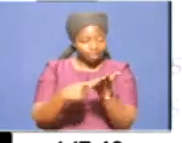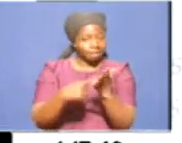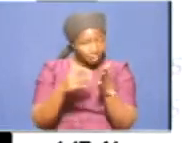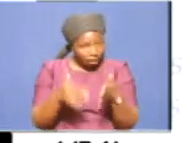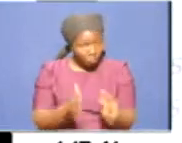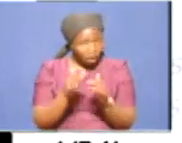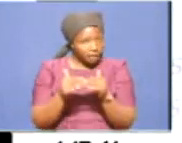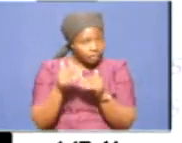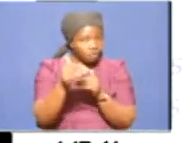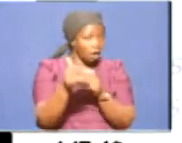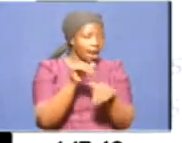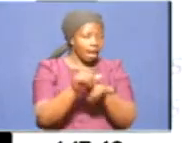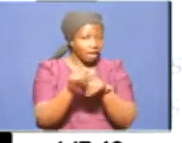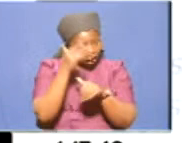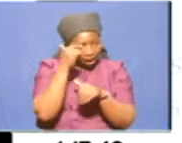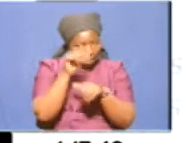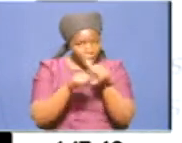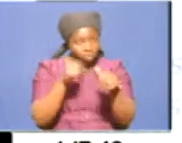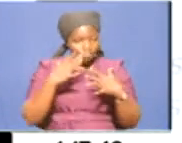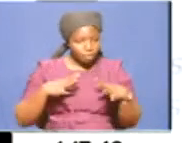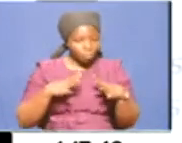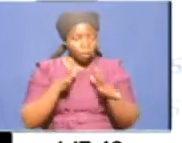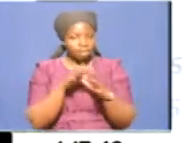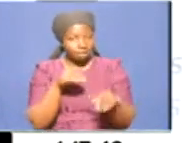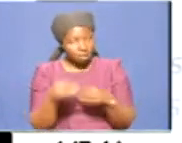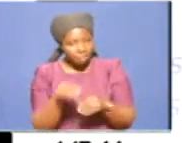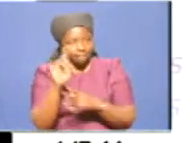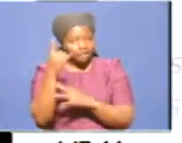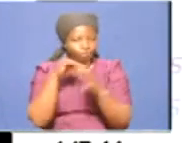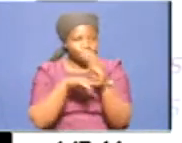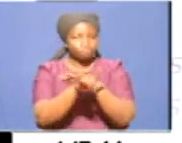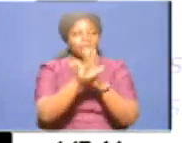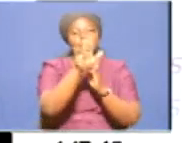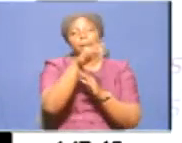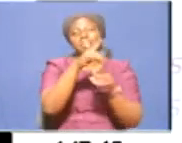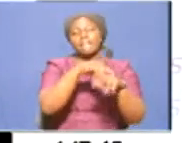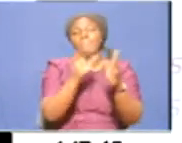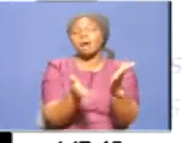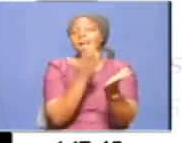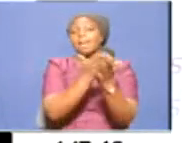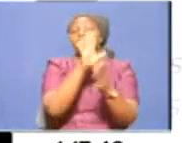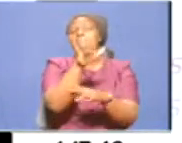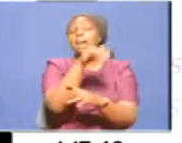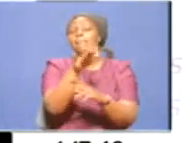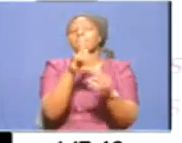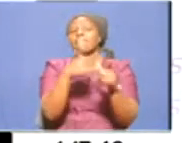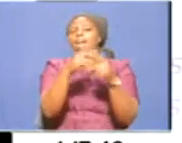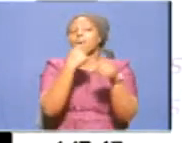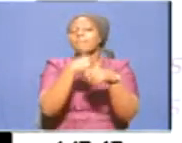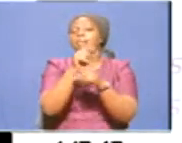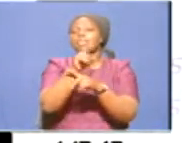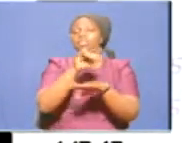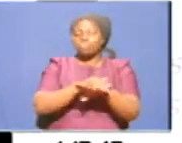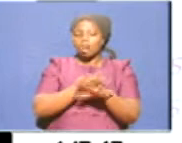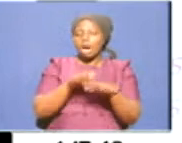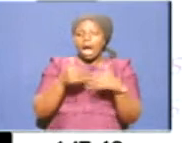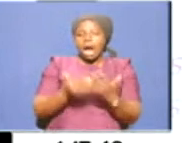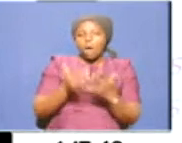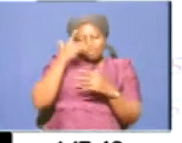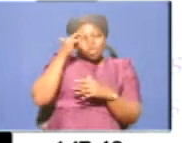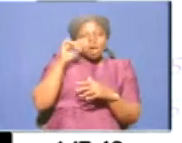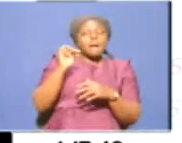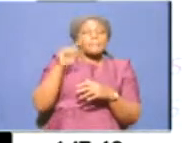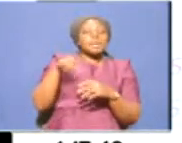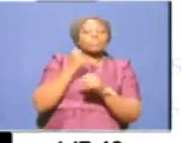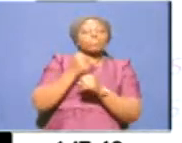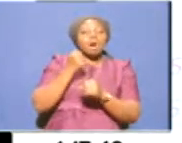for persons with disability to get into parliament first, and then once we're also in parliament, how do we make it conducive for members of parliament to operate, to work